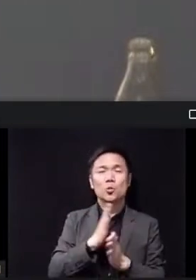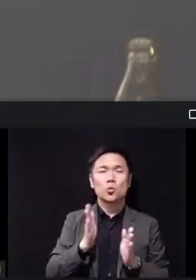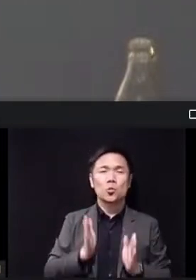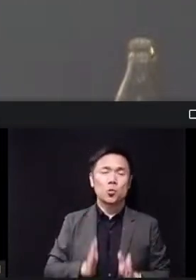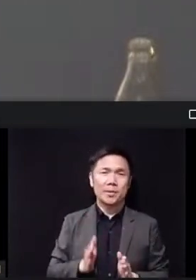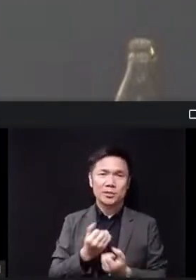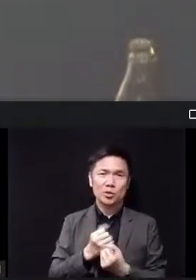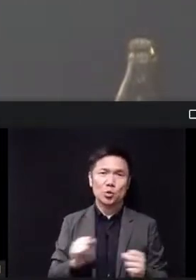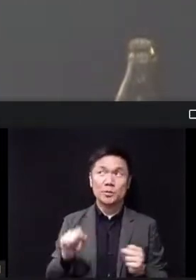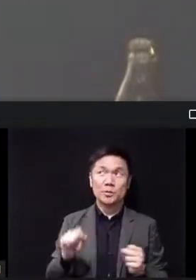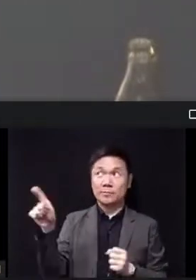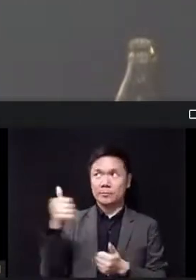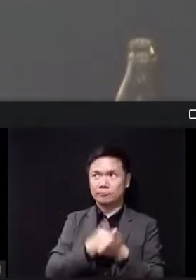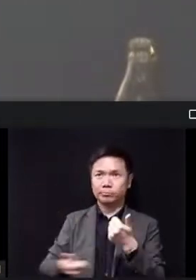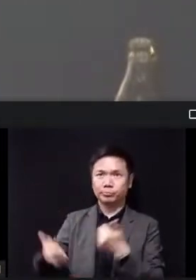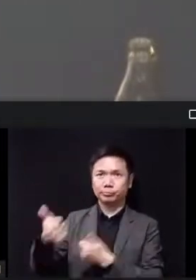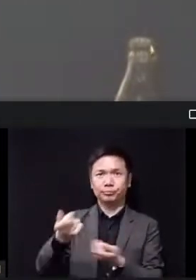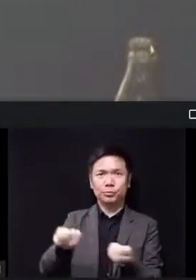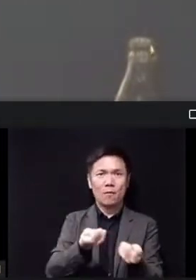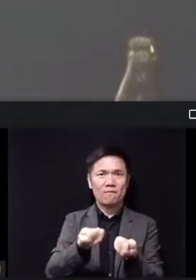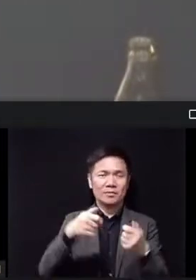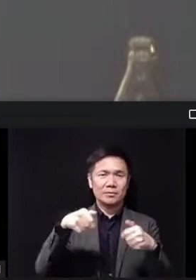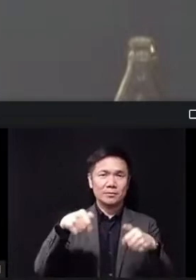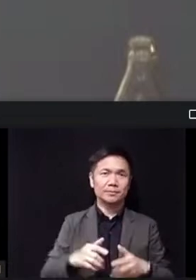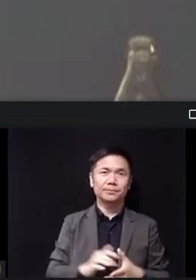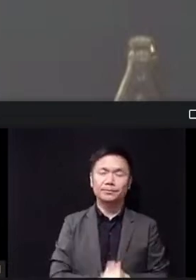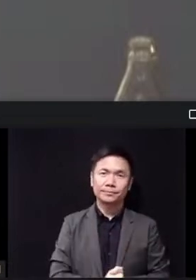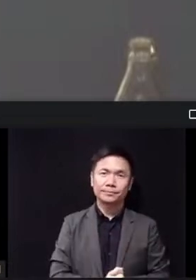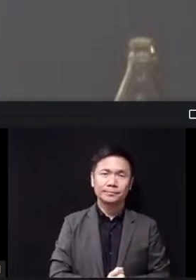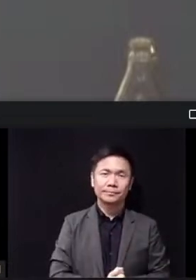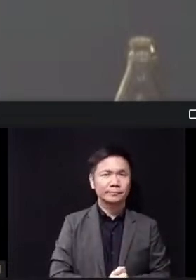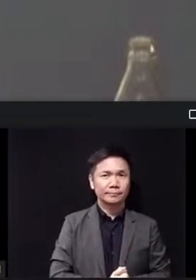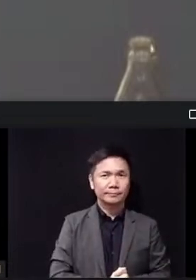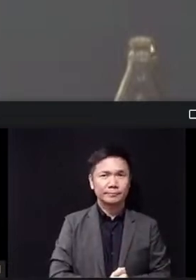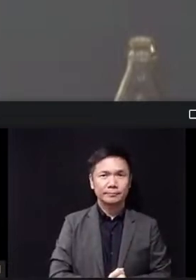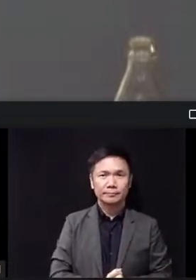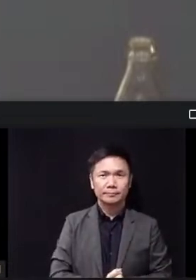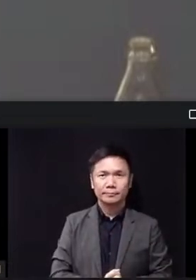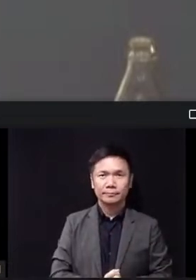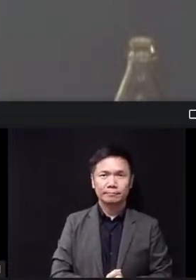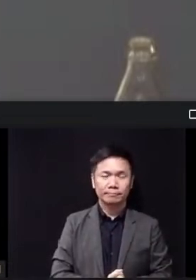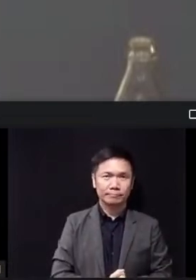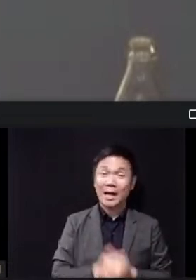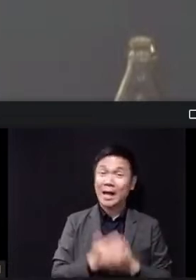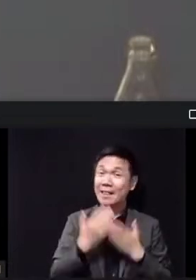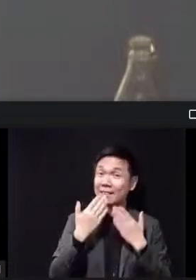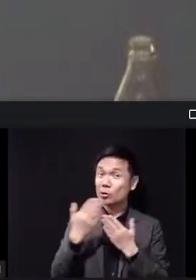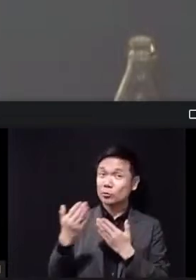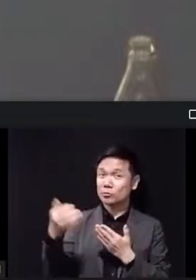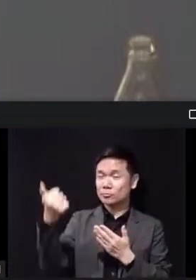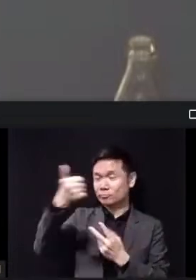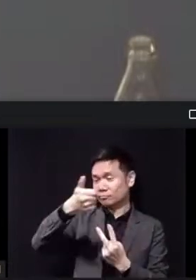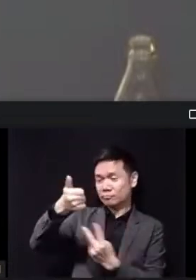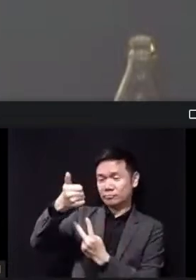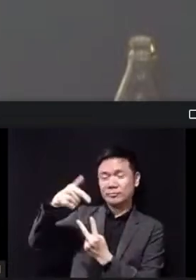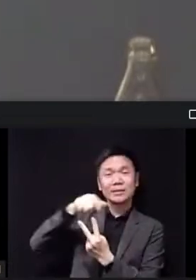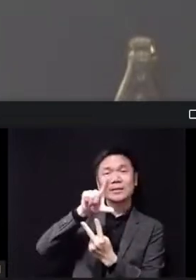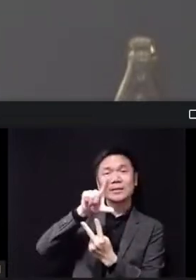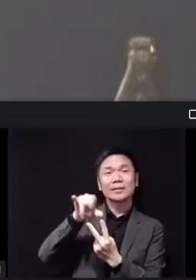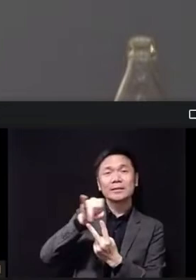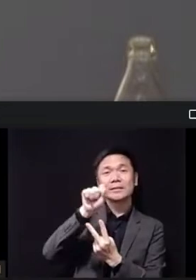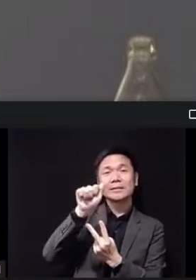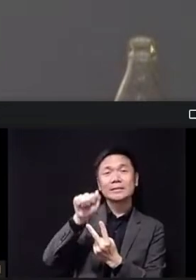chair of the conference. I thank the 2 very able vice chairs, Ms.